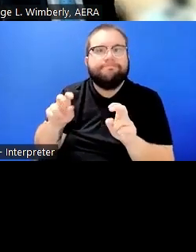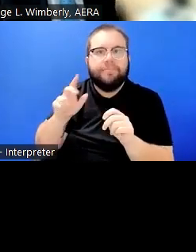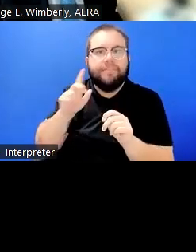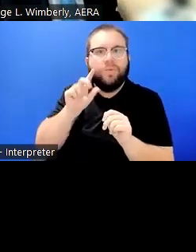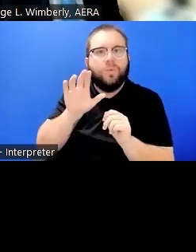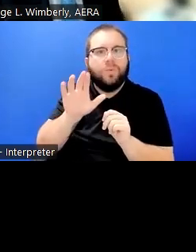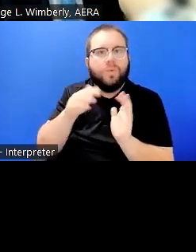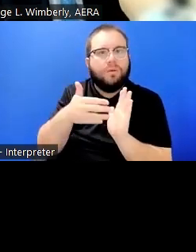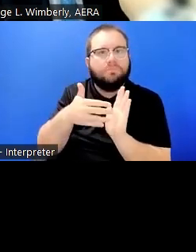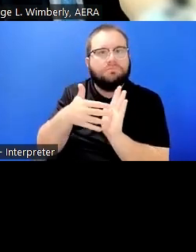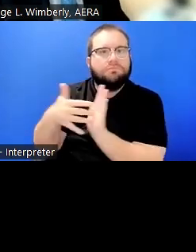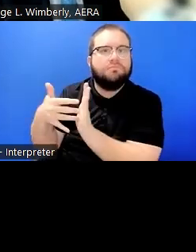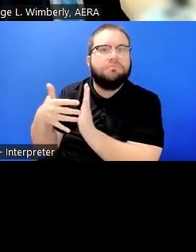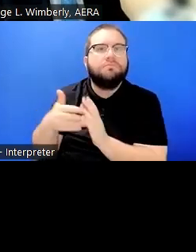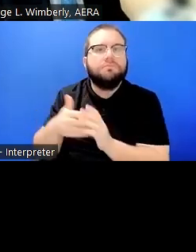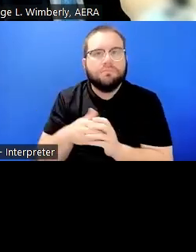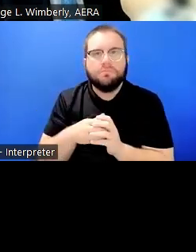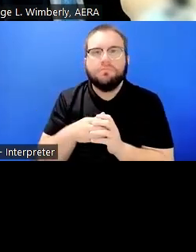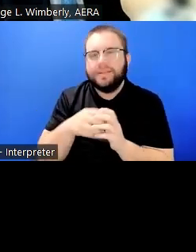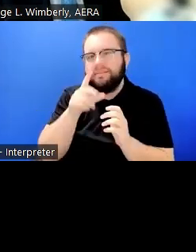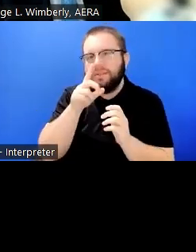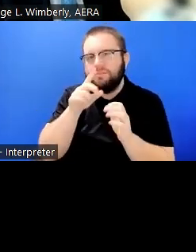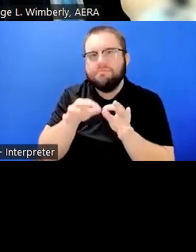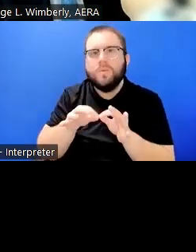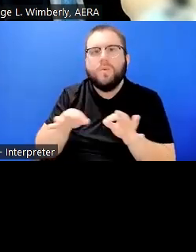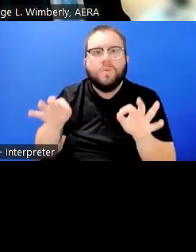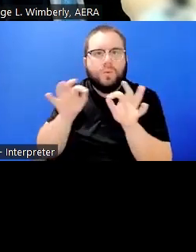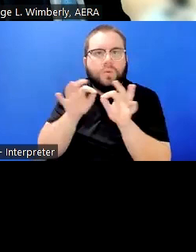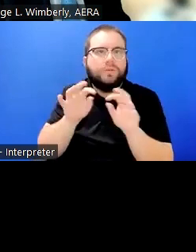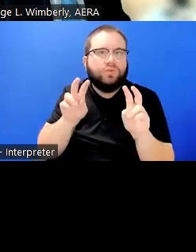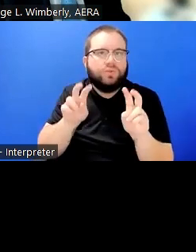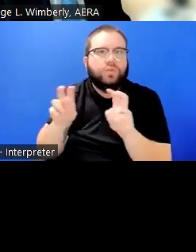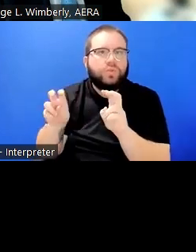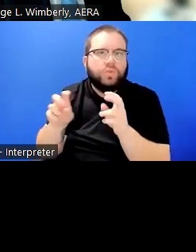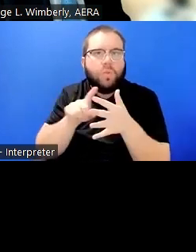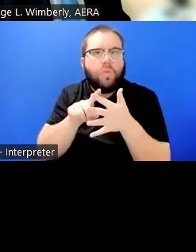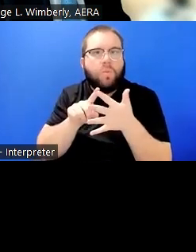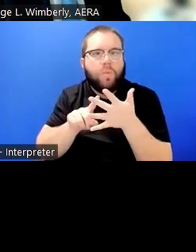definitely important issues.